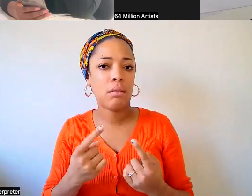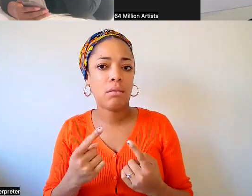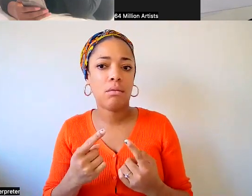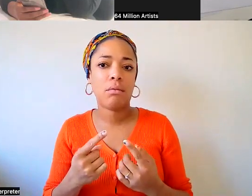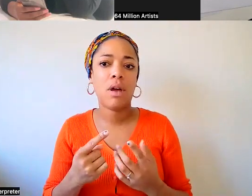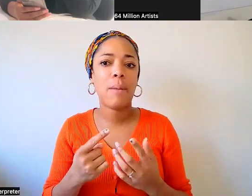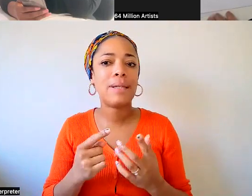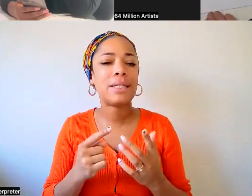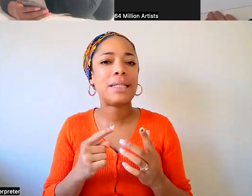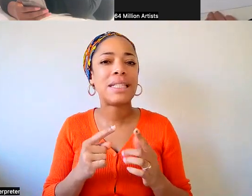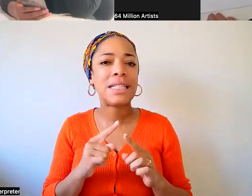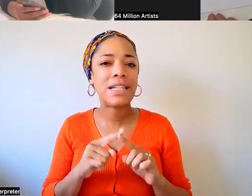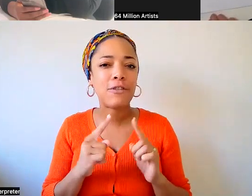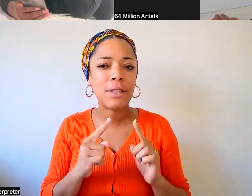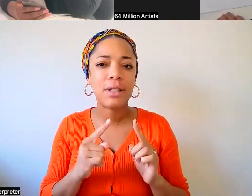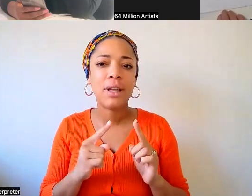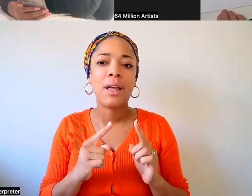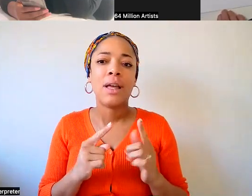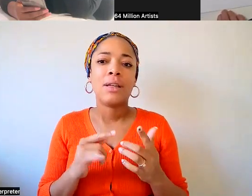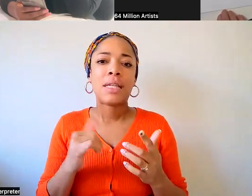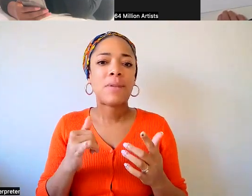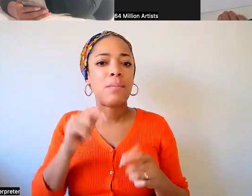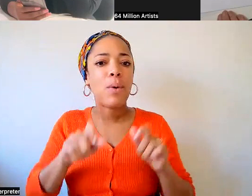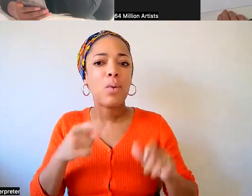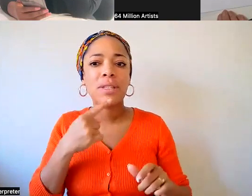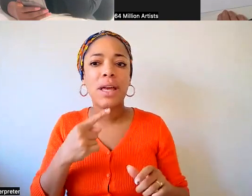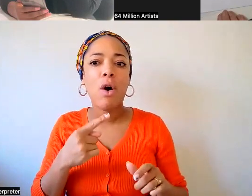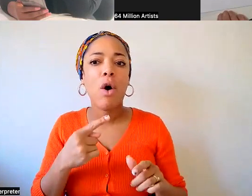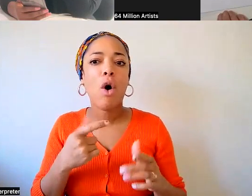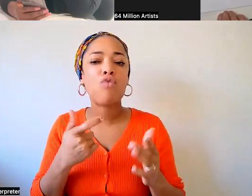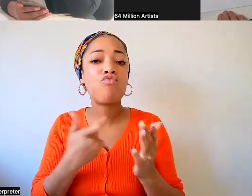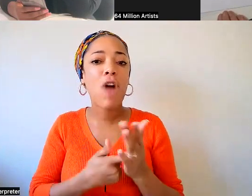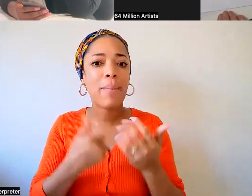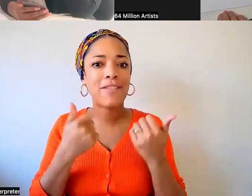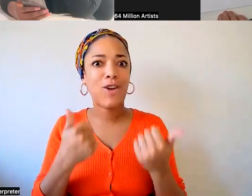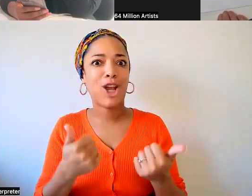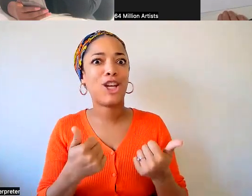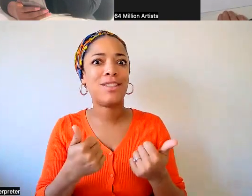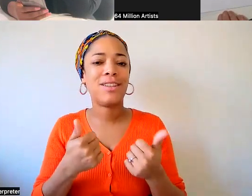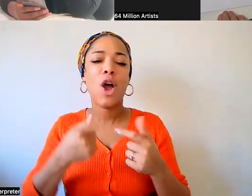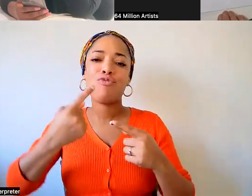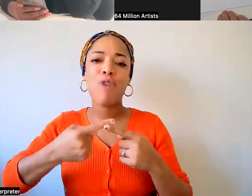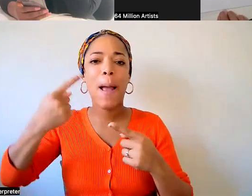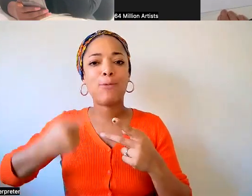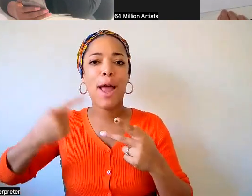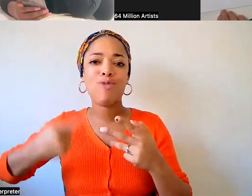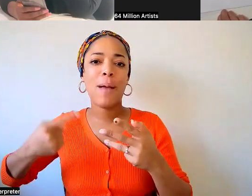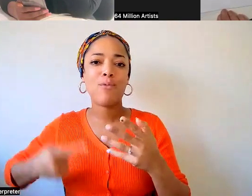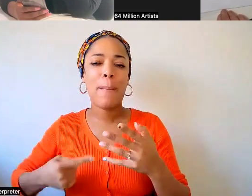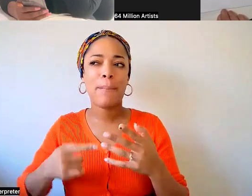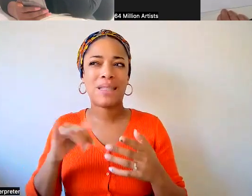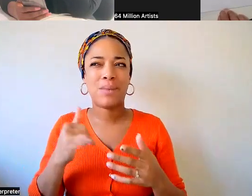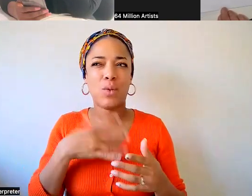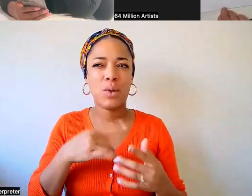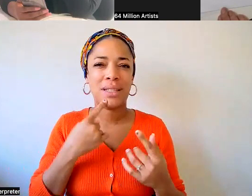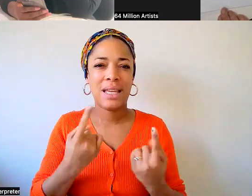you say rhyme is good, but sometimes rhyme is very difficult if you just want to say something very serious. Some people can do it. I'm not very good at it.